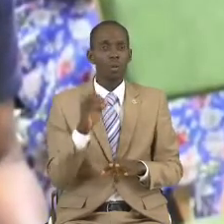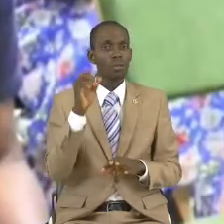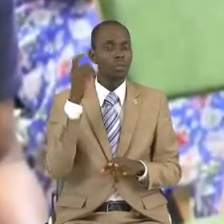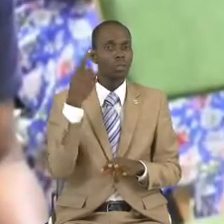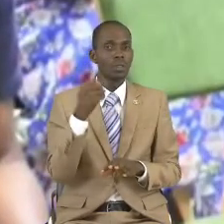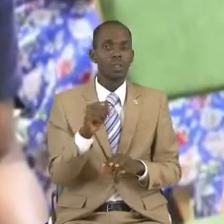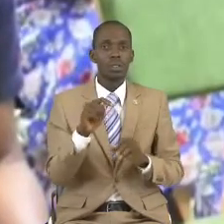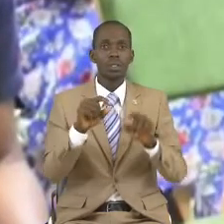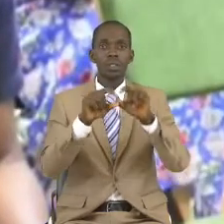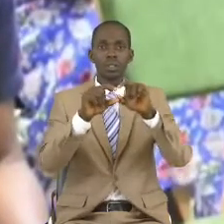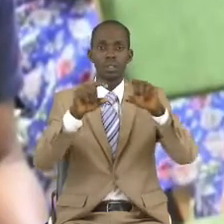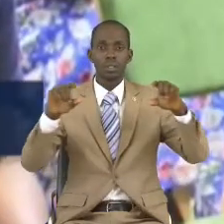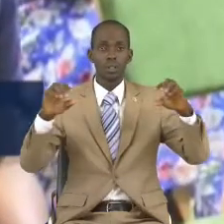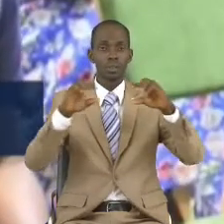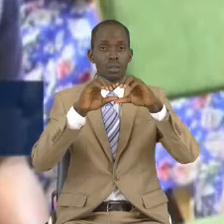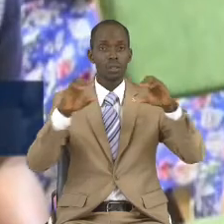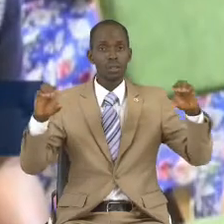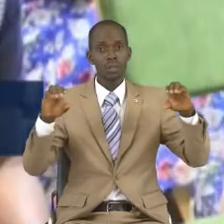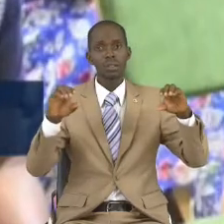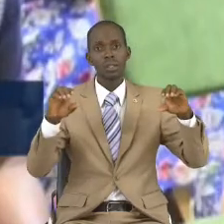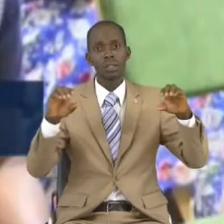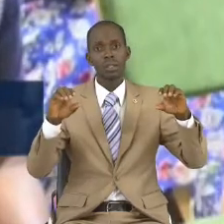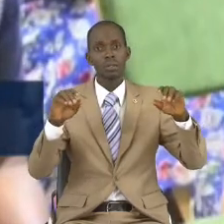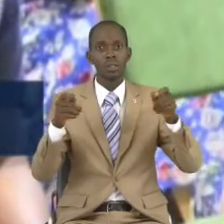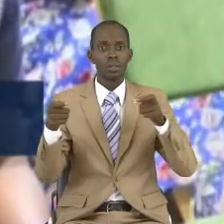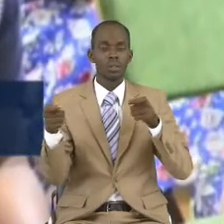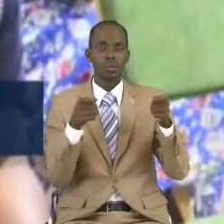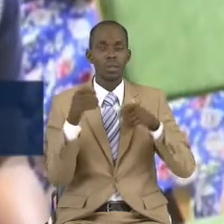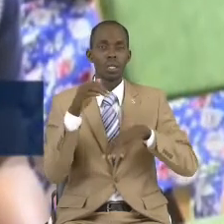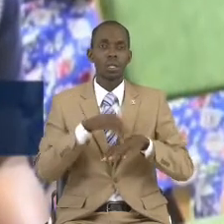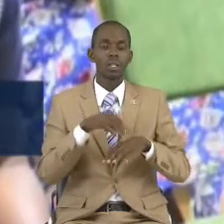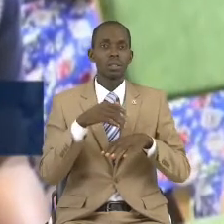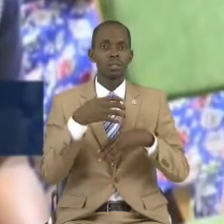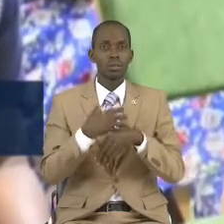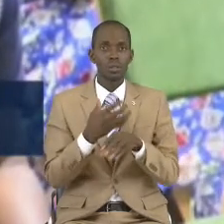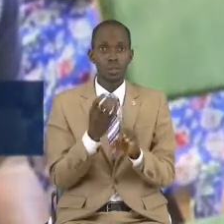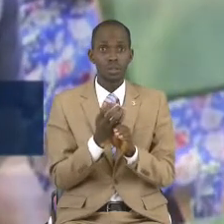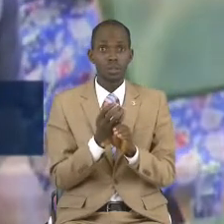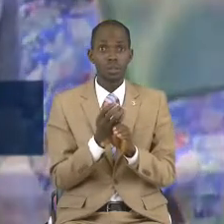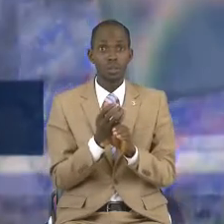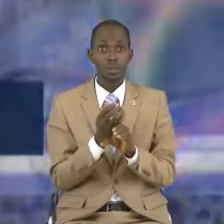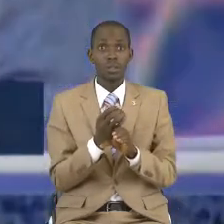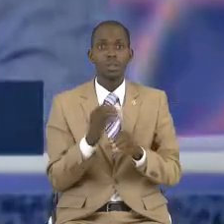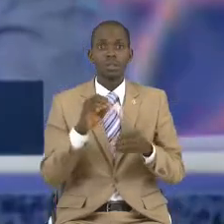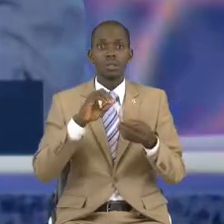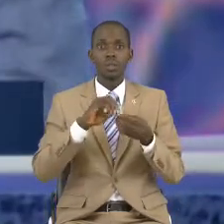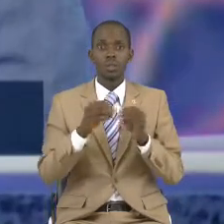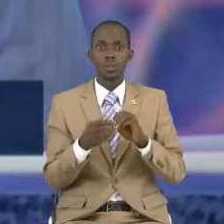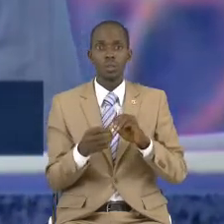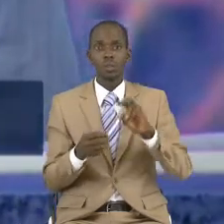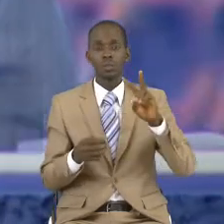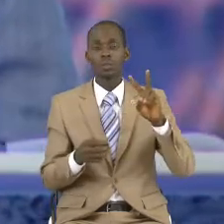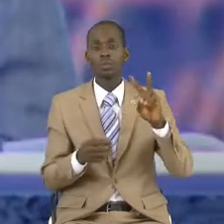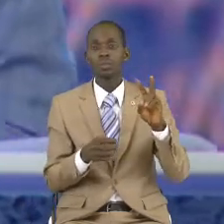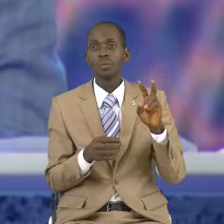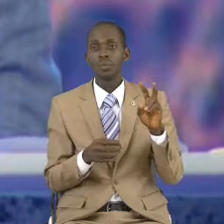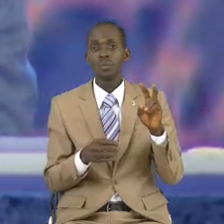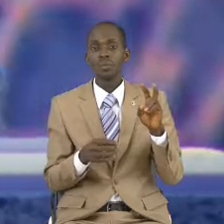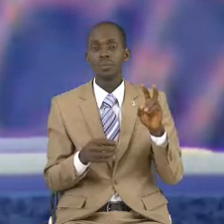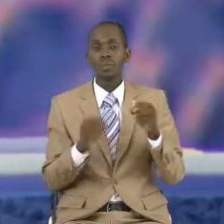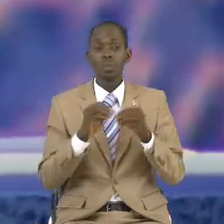creation number two the relinquishing of delegated dominion through corruption number